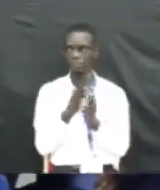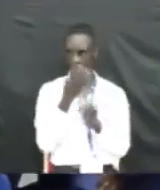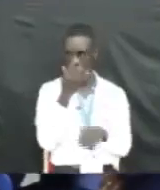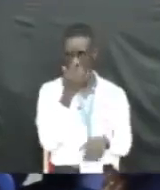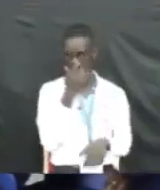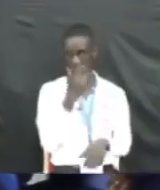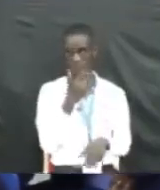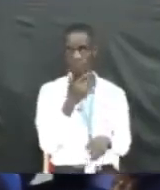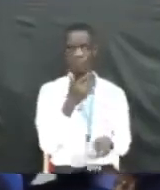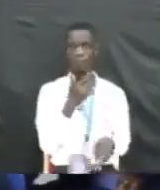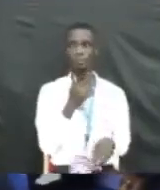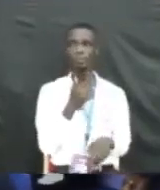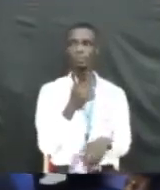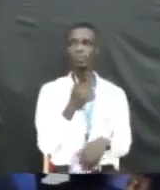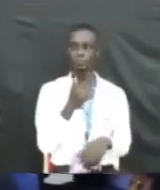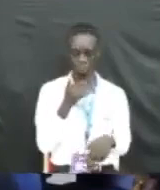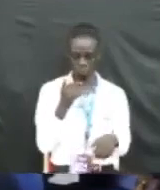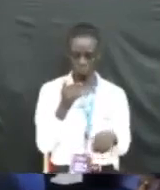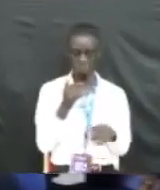Let's put them.